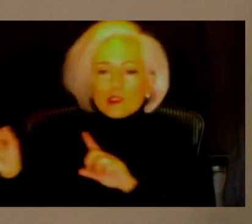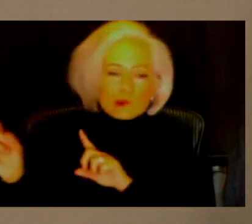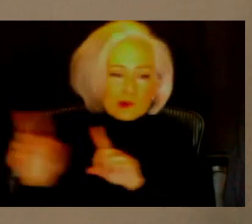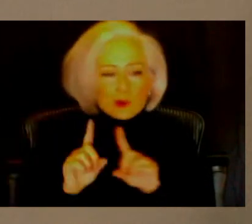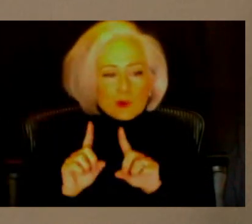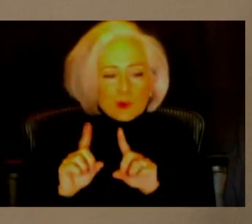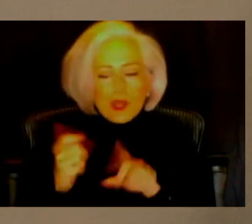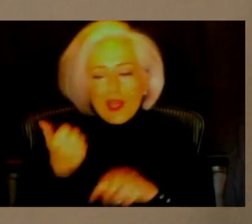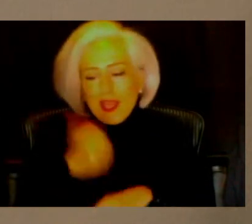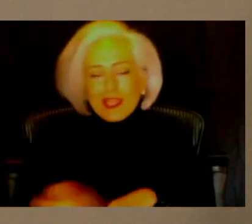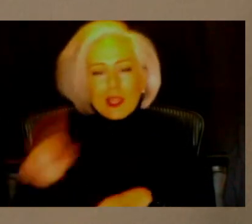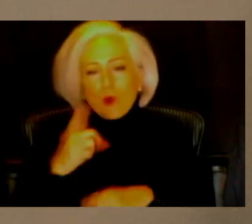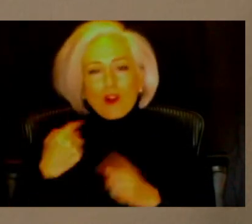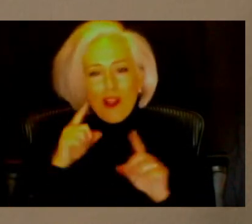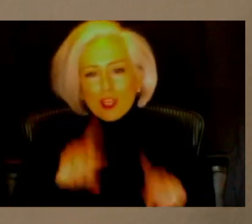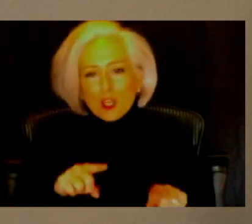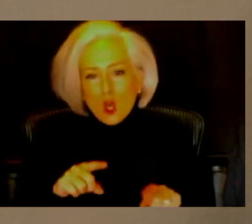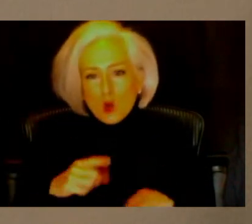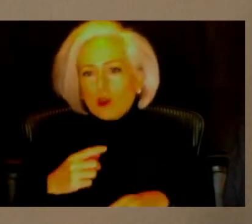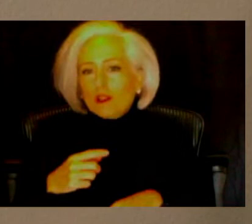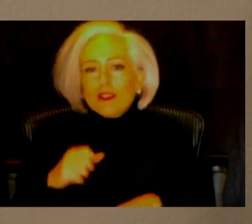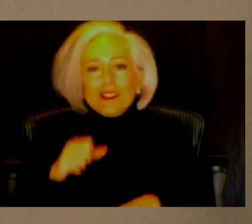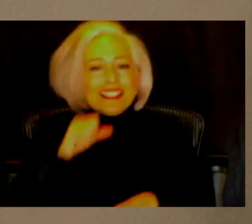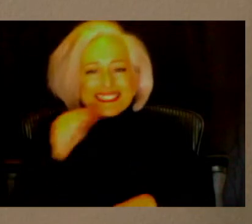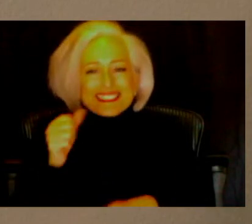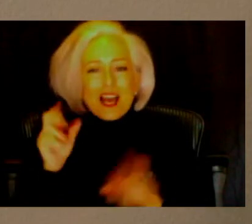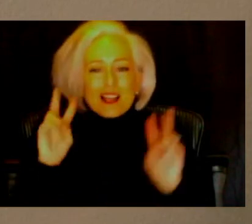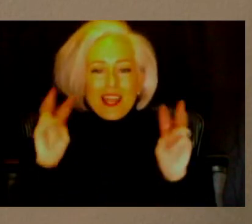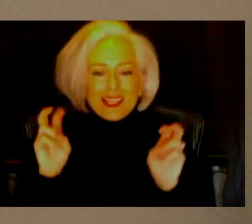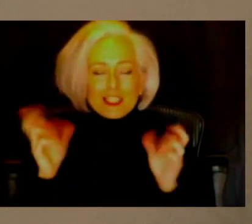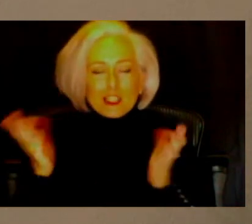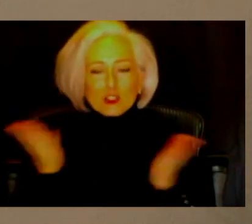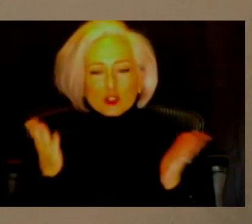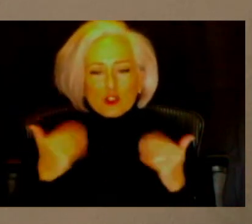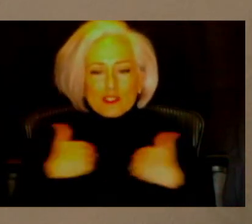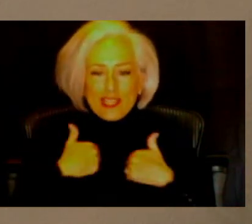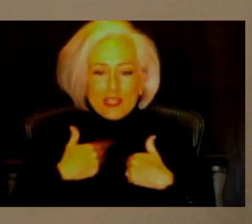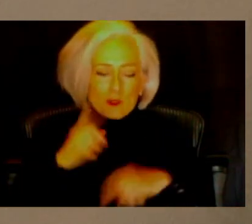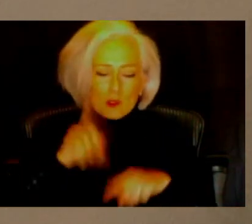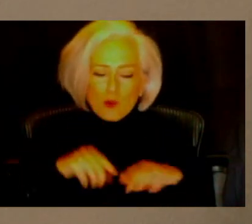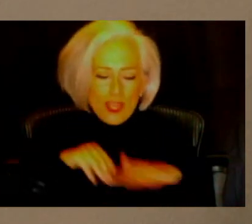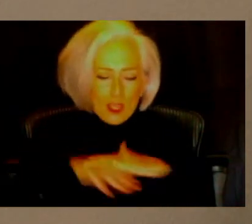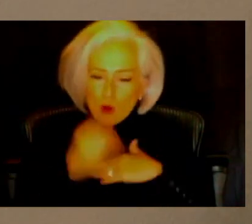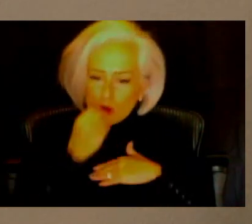almost everywhere I go. He's not a service animal, so he doesn't get to go to the grocery store and a few other places, but